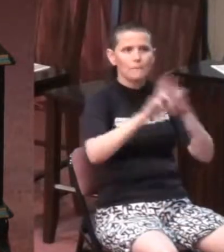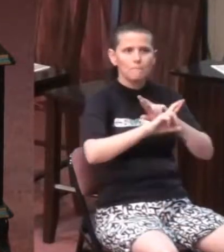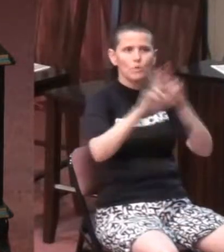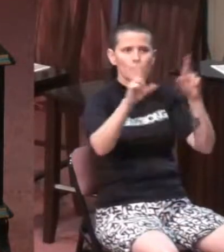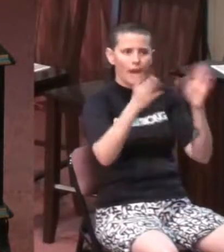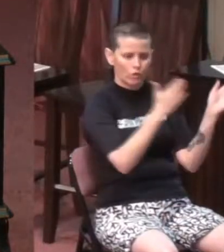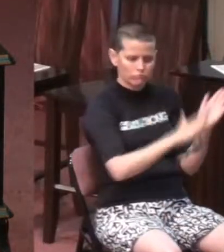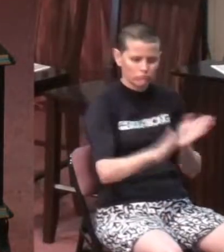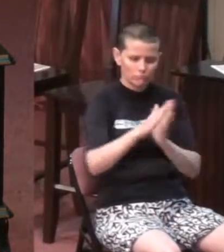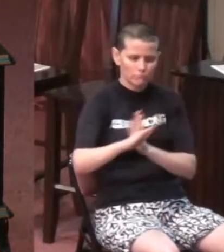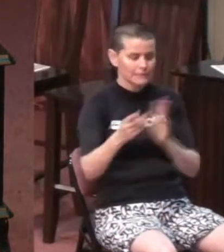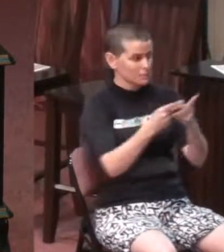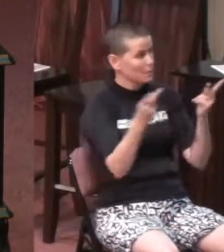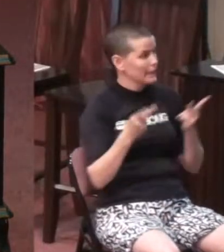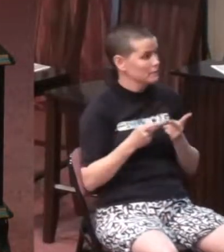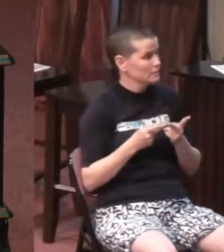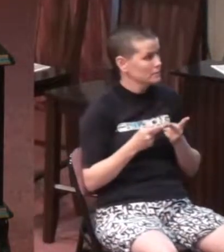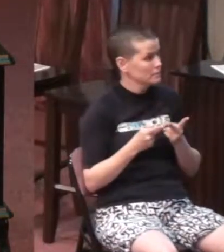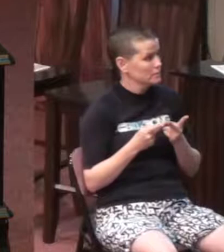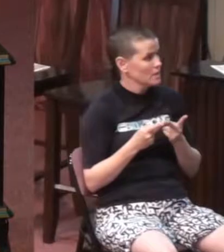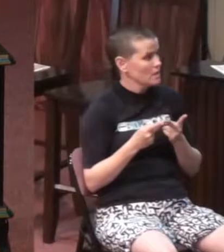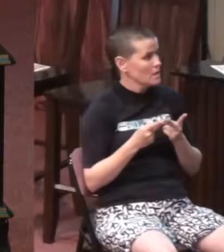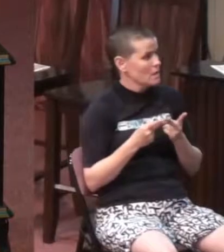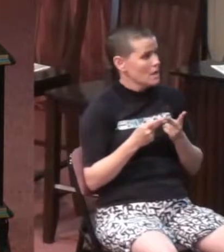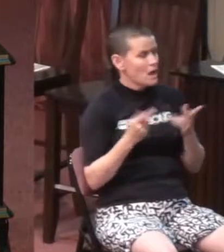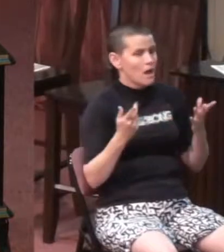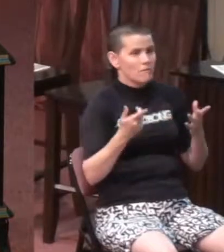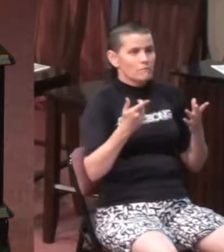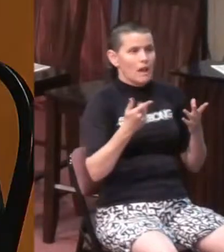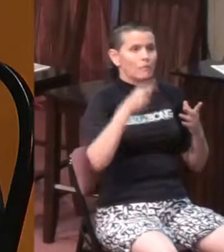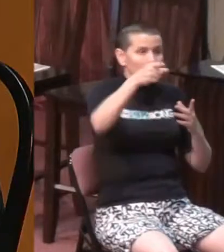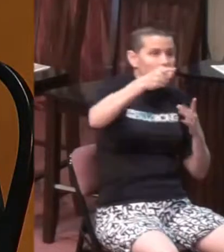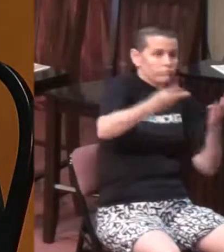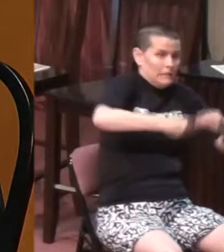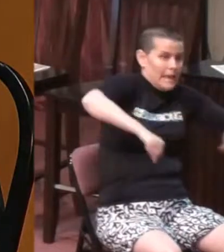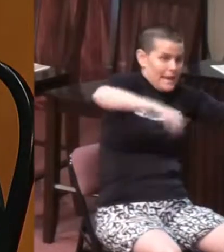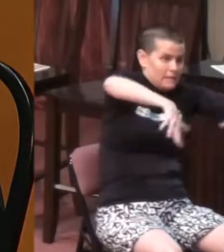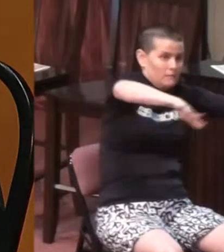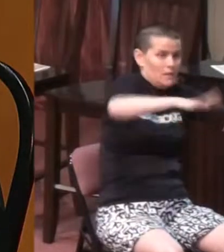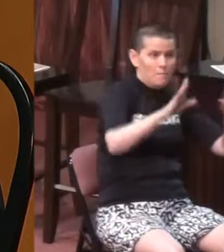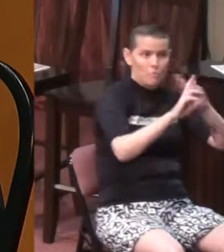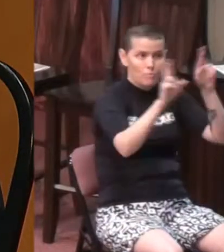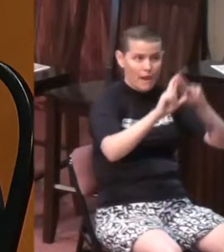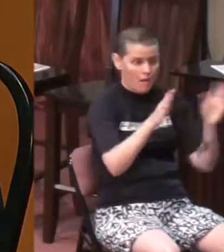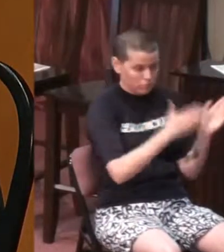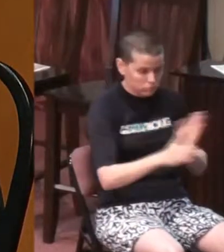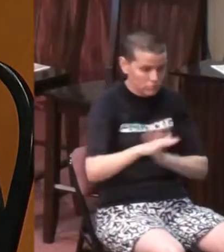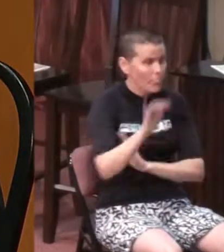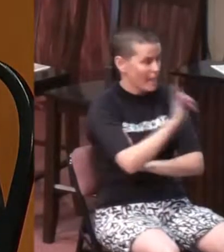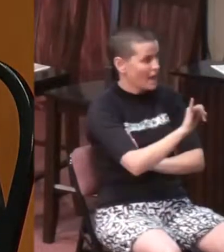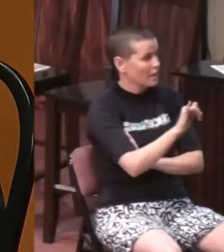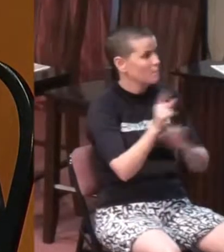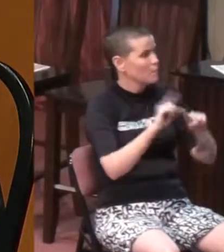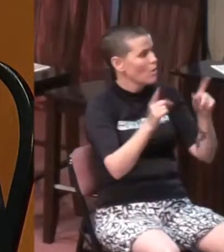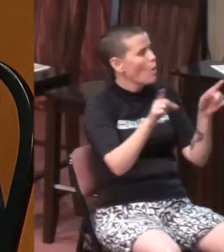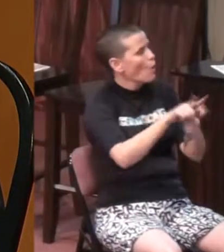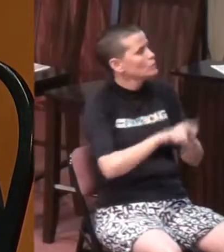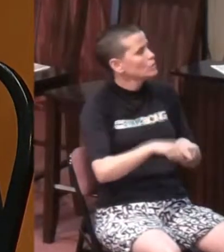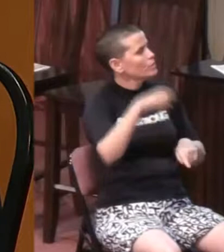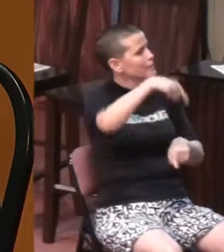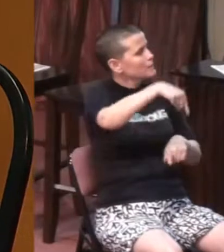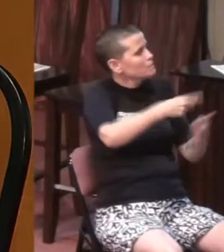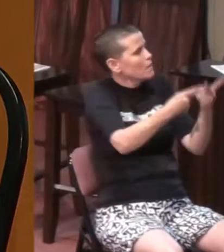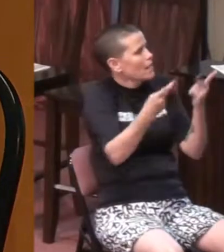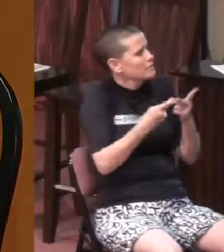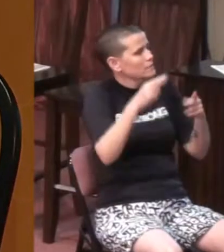these grounds for us. We are blessed beyond measure. And what is unique and interesting is that as I've gotten